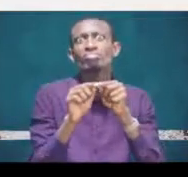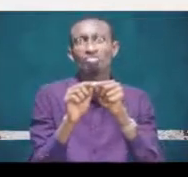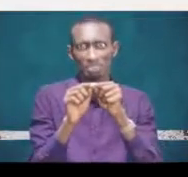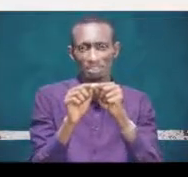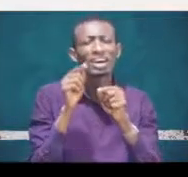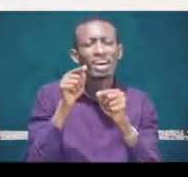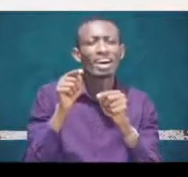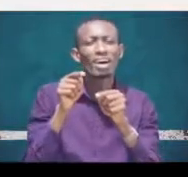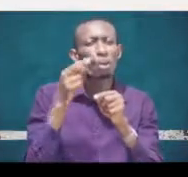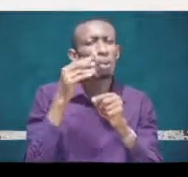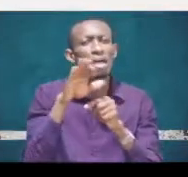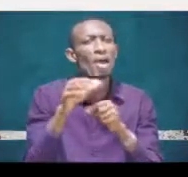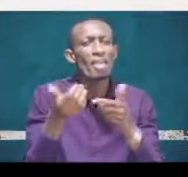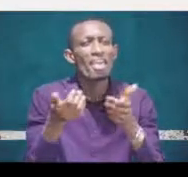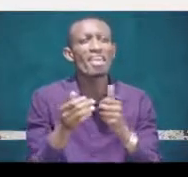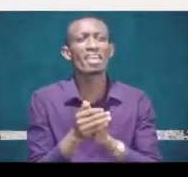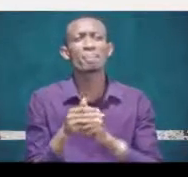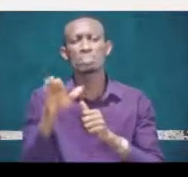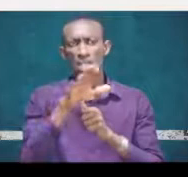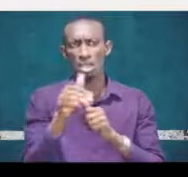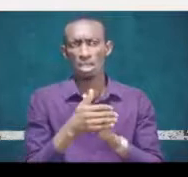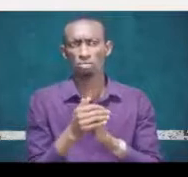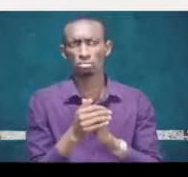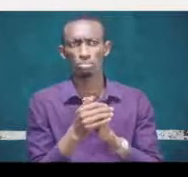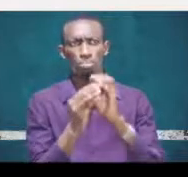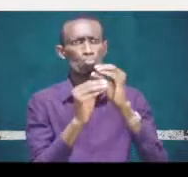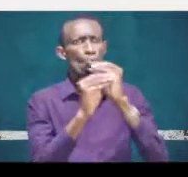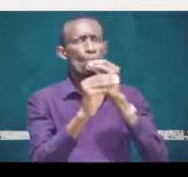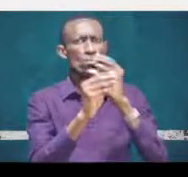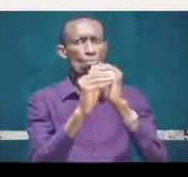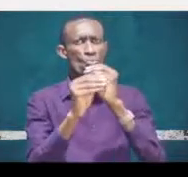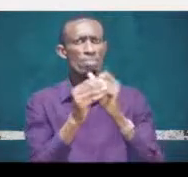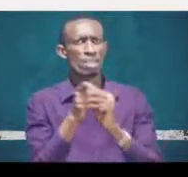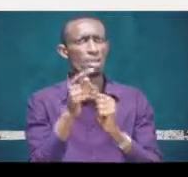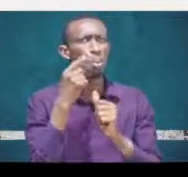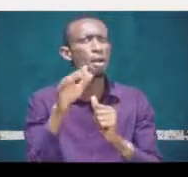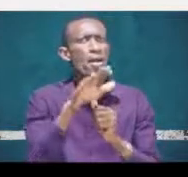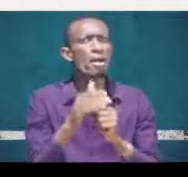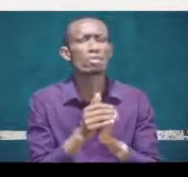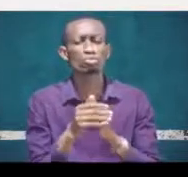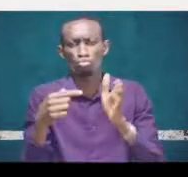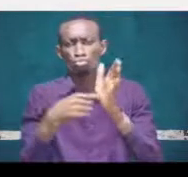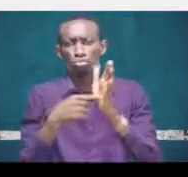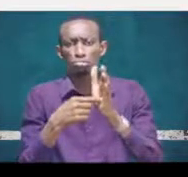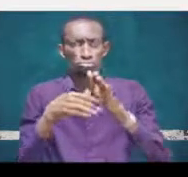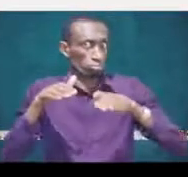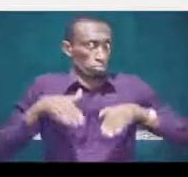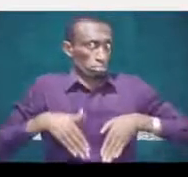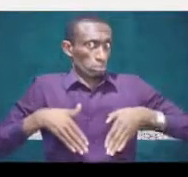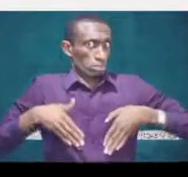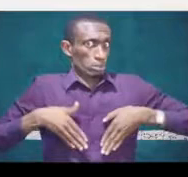absorption. Simple cuboidal epithelium is found in kidney tubules